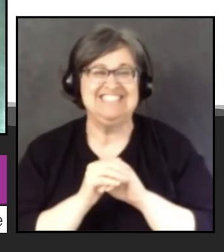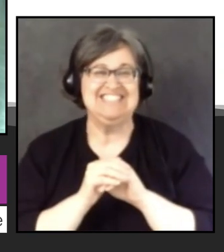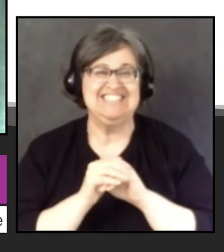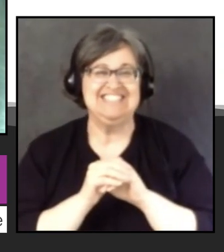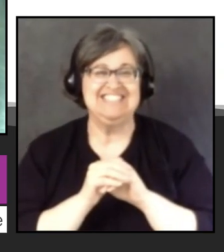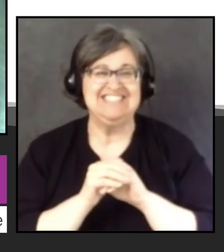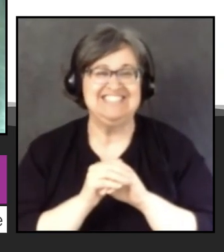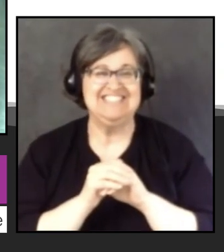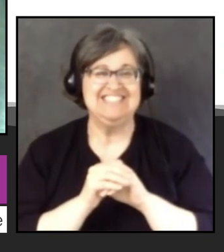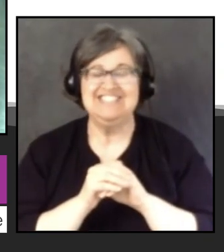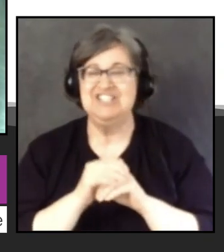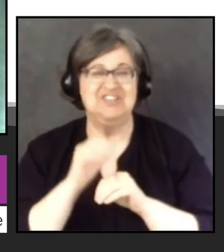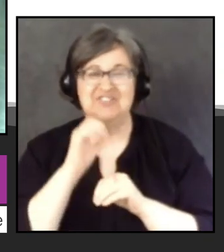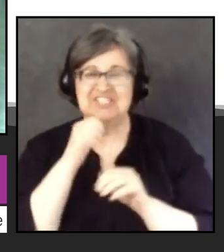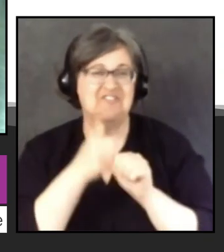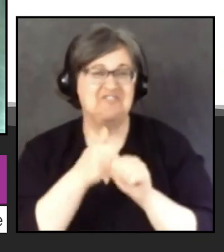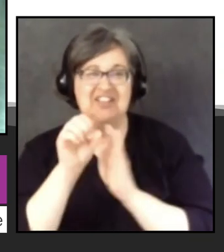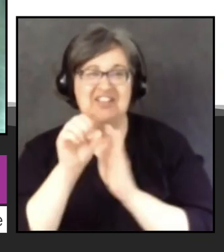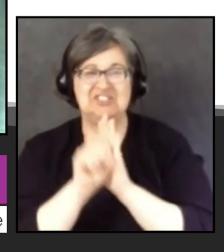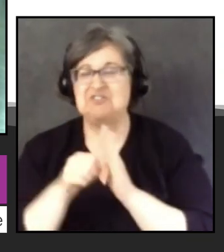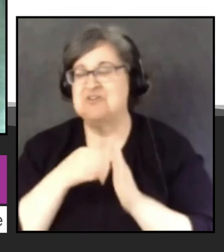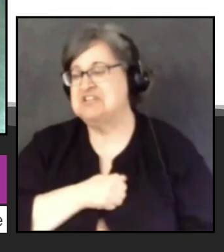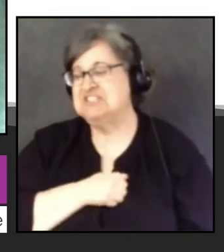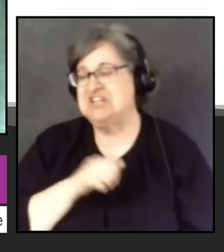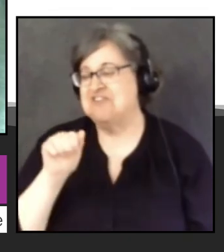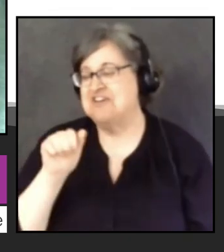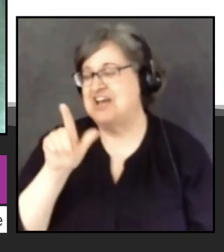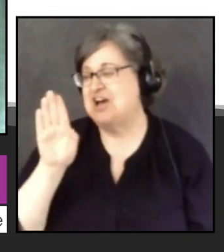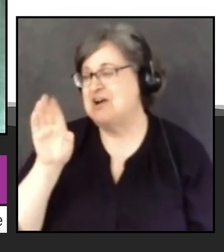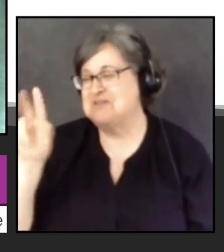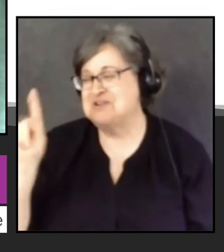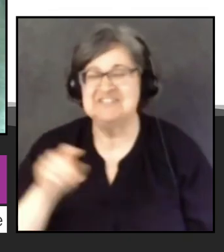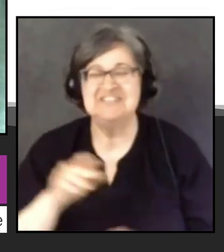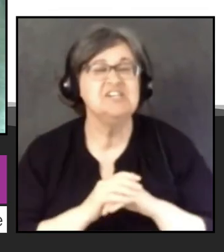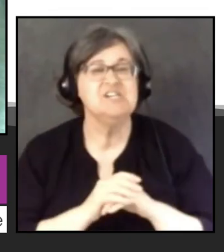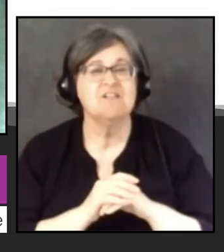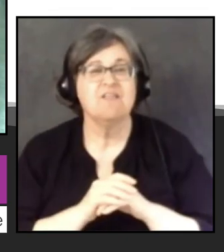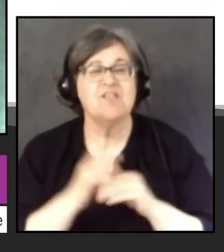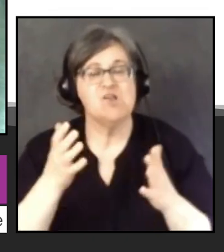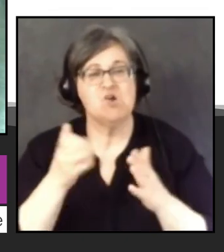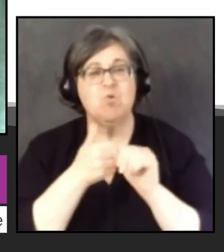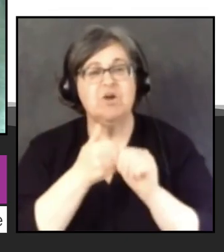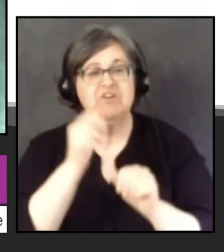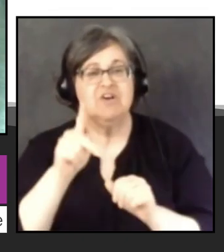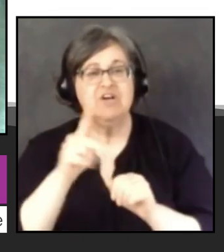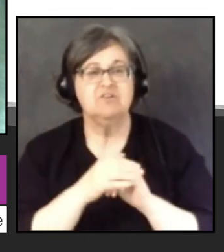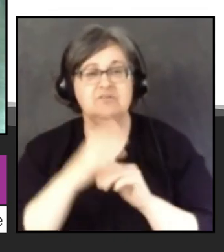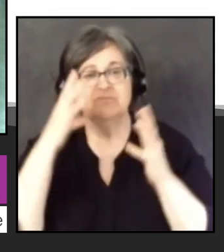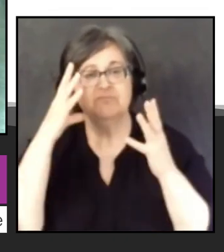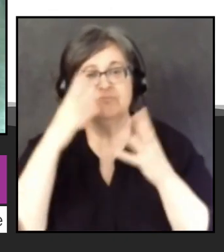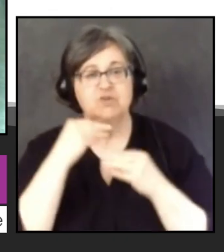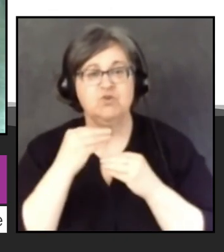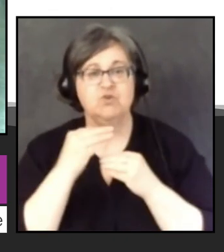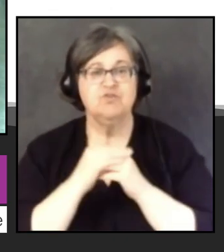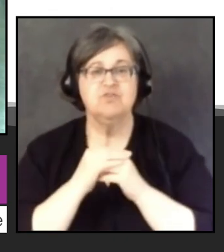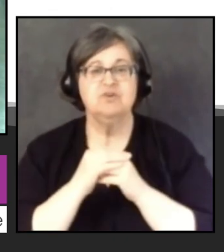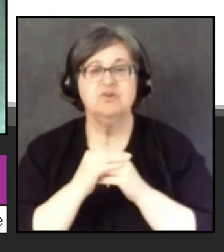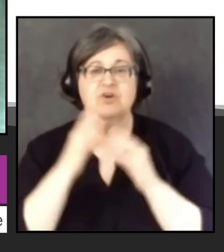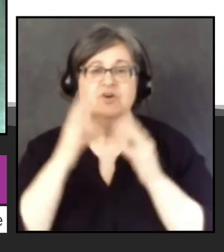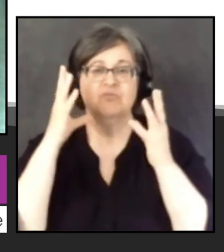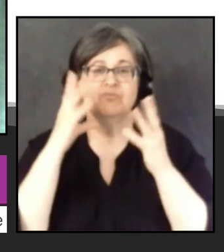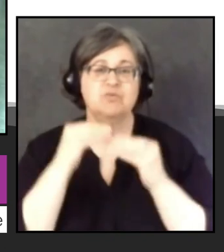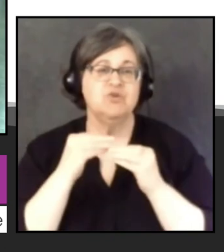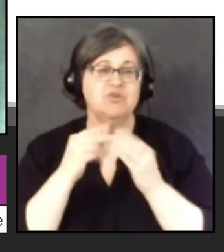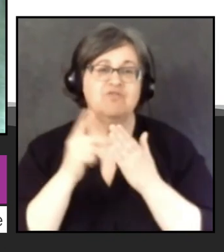And we're not on the script. So sorry, Albert. But yes, just wanted to follow up. Those are beautiful. It was a